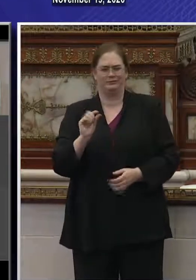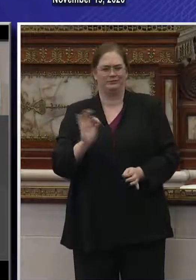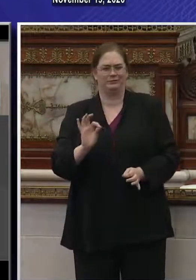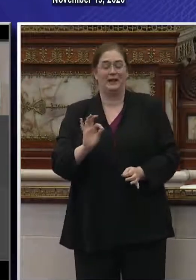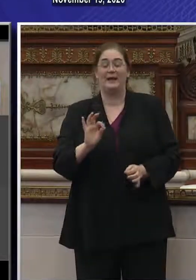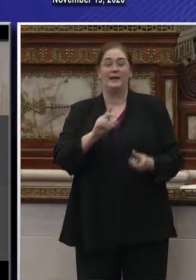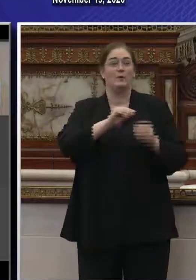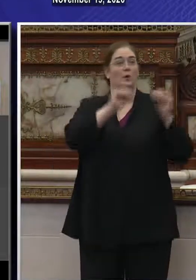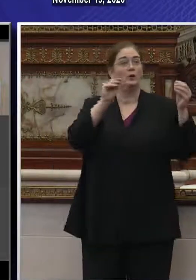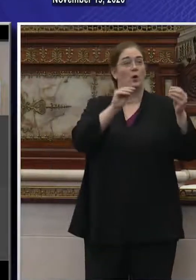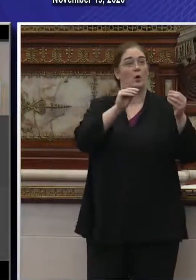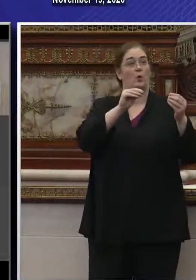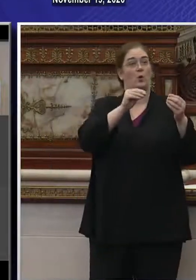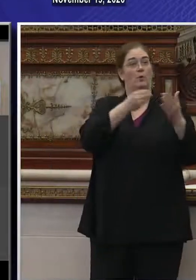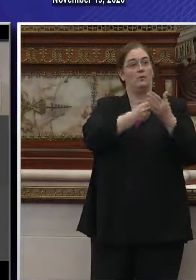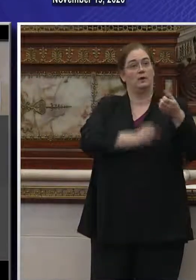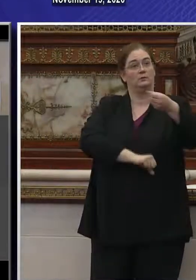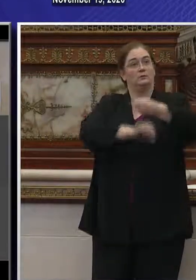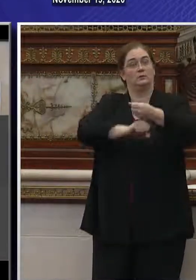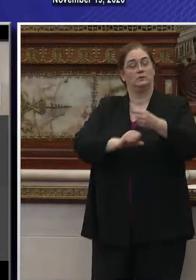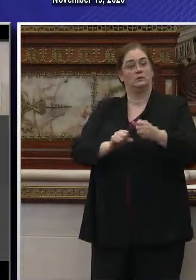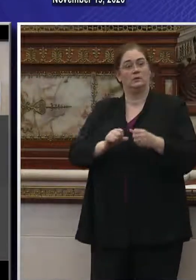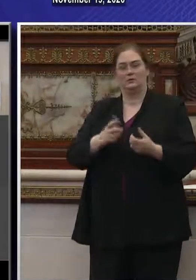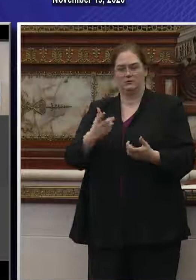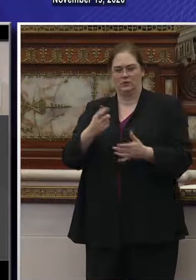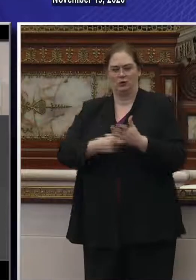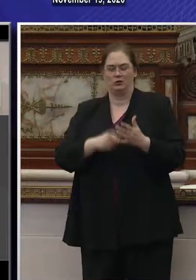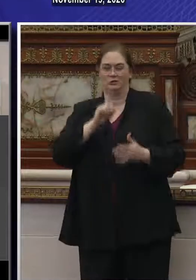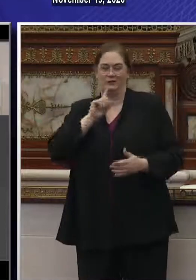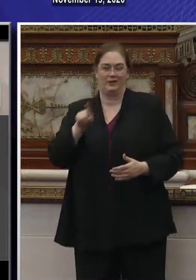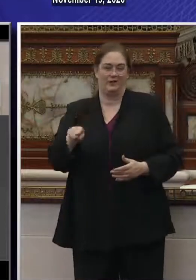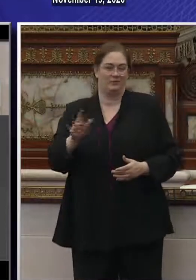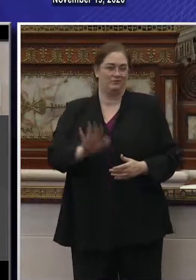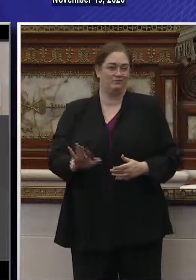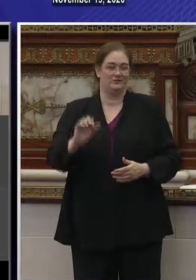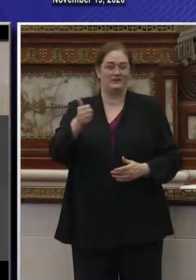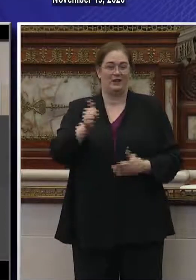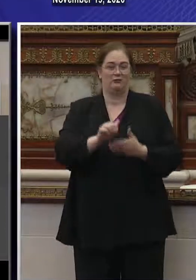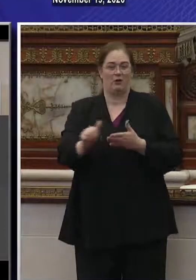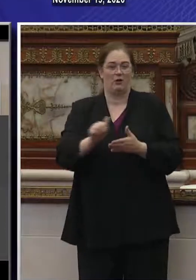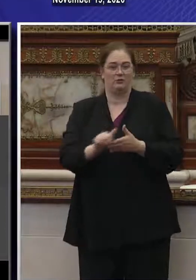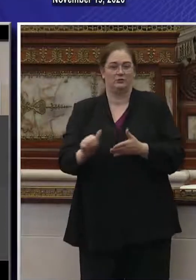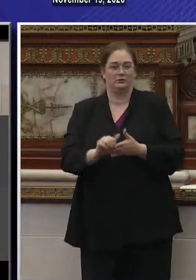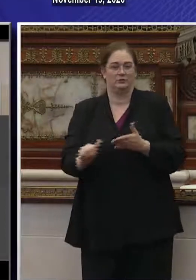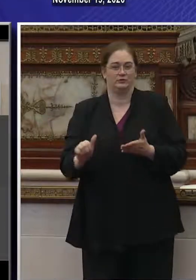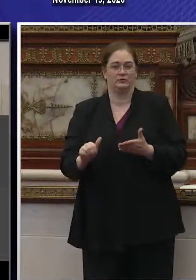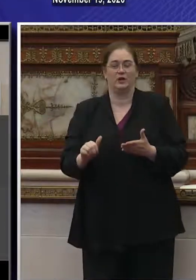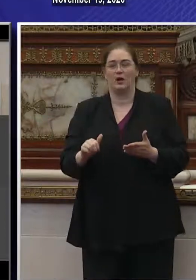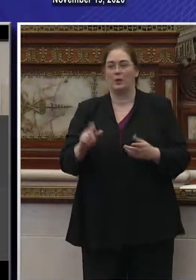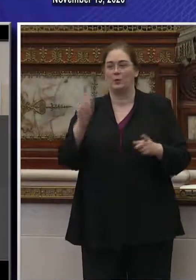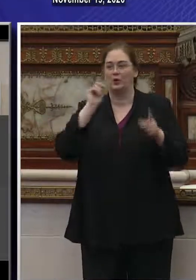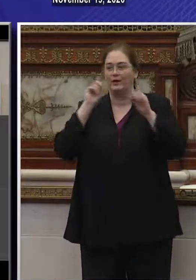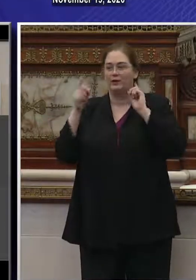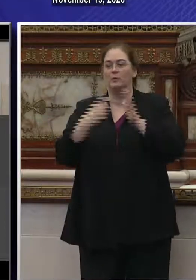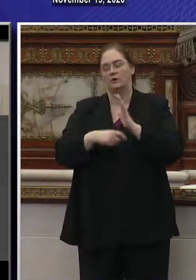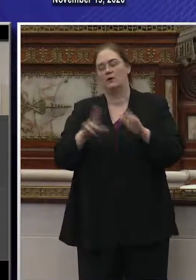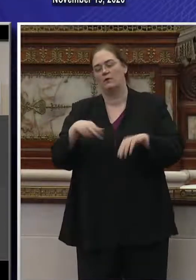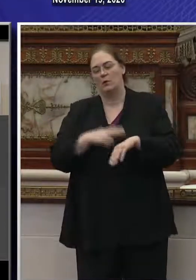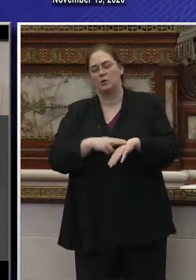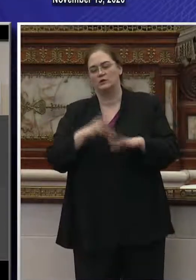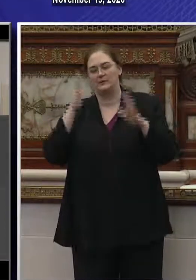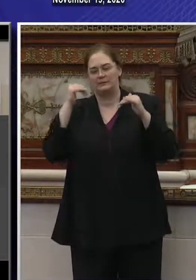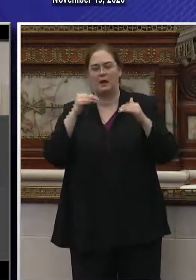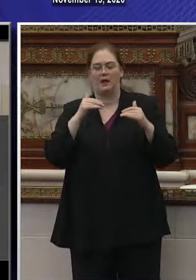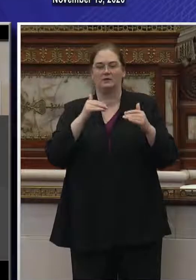a subsidy, the cost is in the $10 range. And we're hearing prices, of course, we expect them to